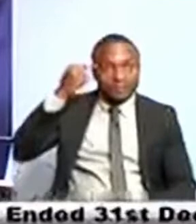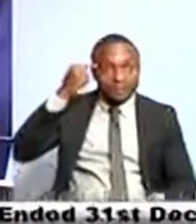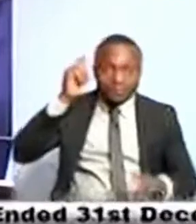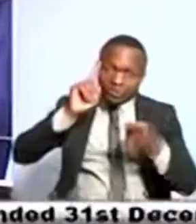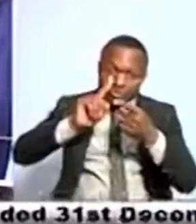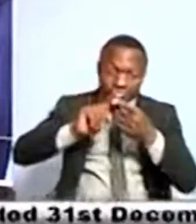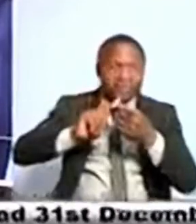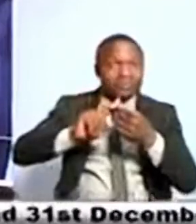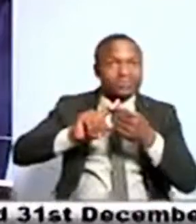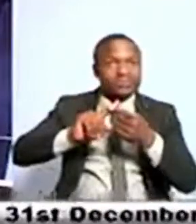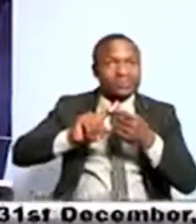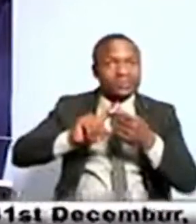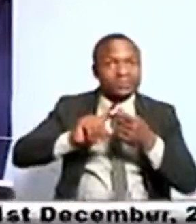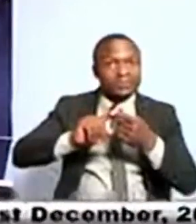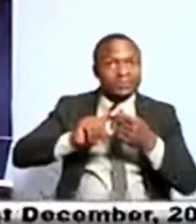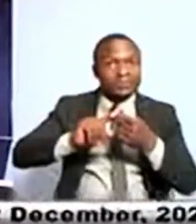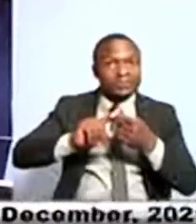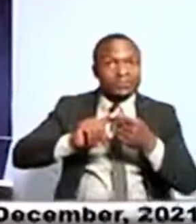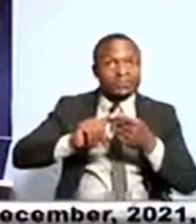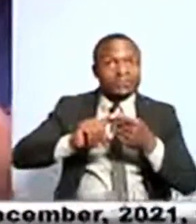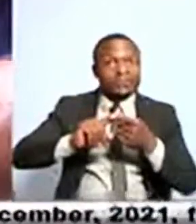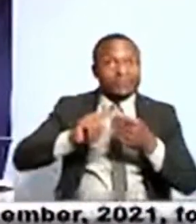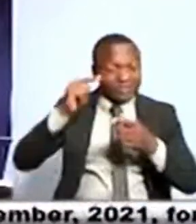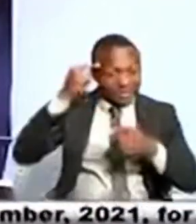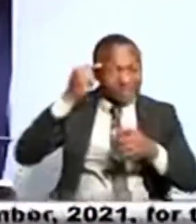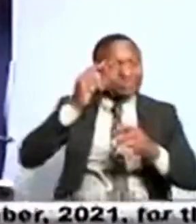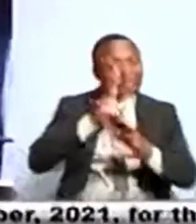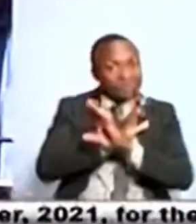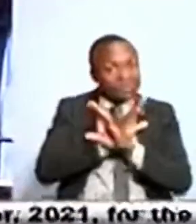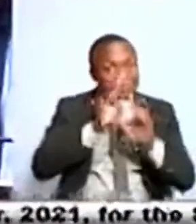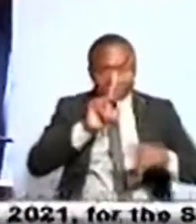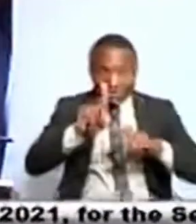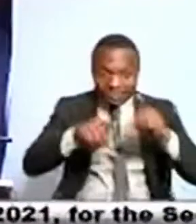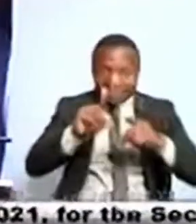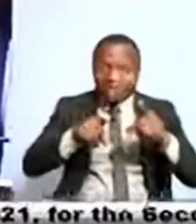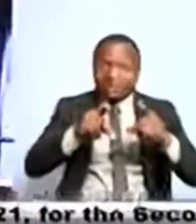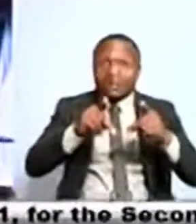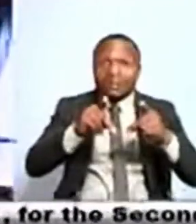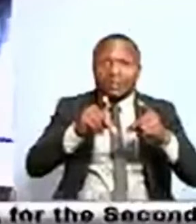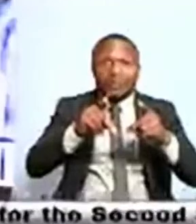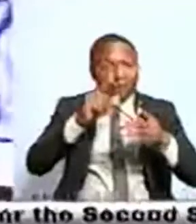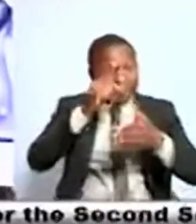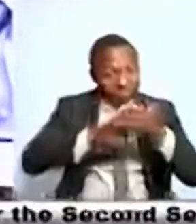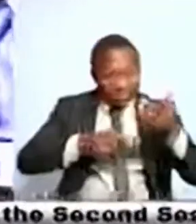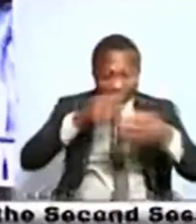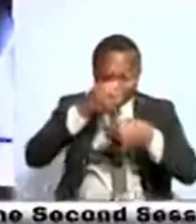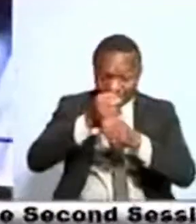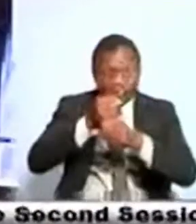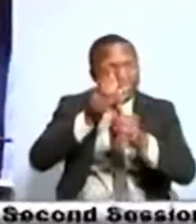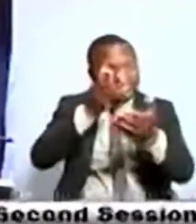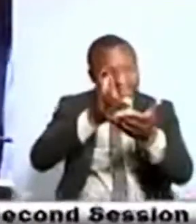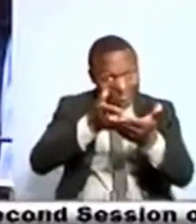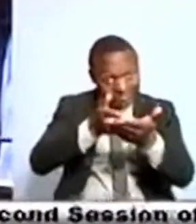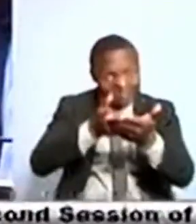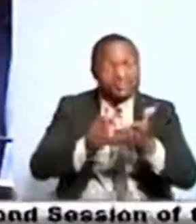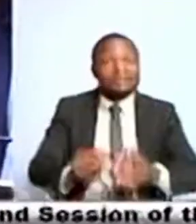government to citizen. Madam Speaker, the key point that we are making here